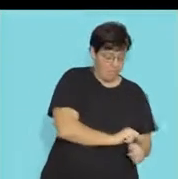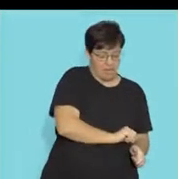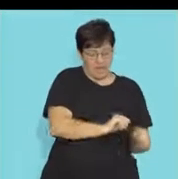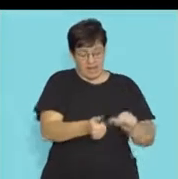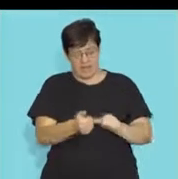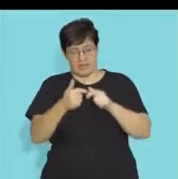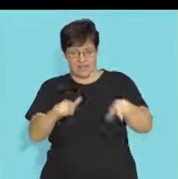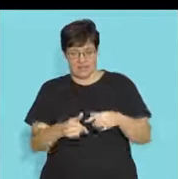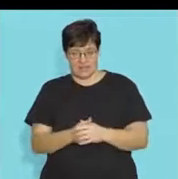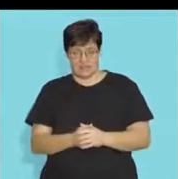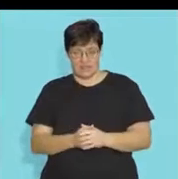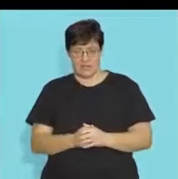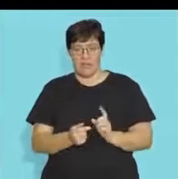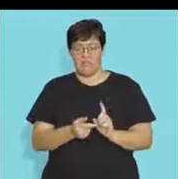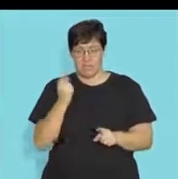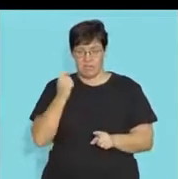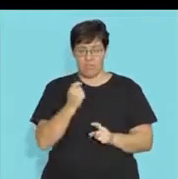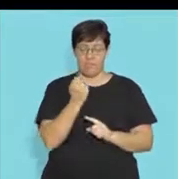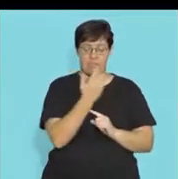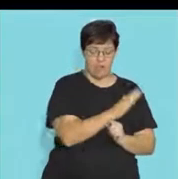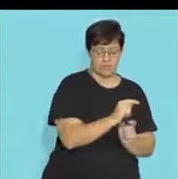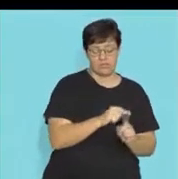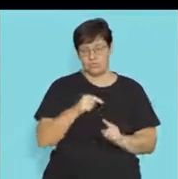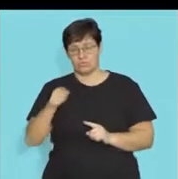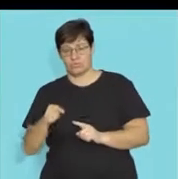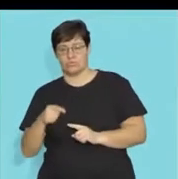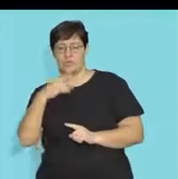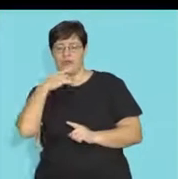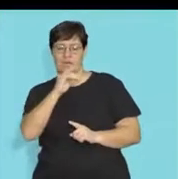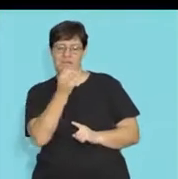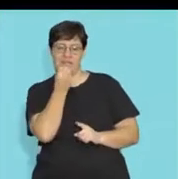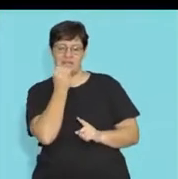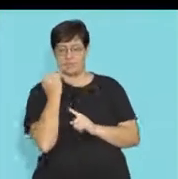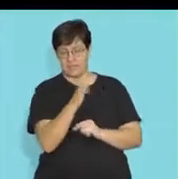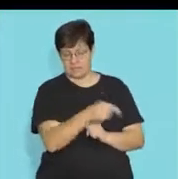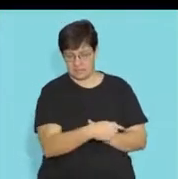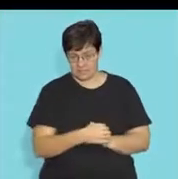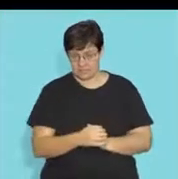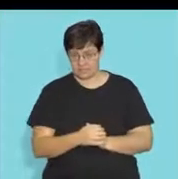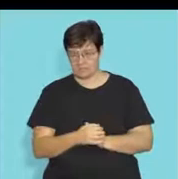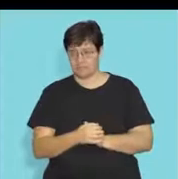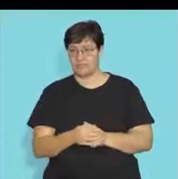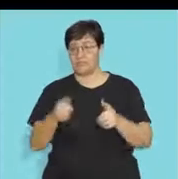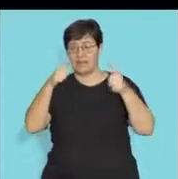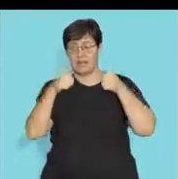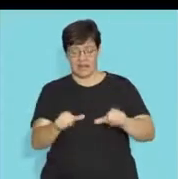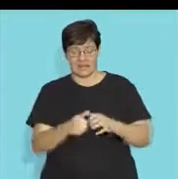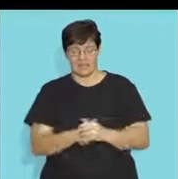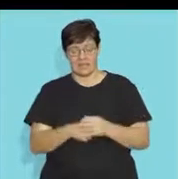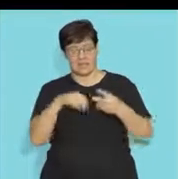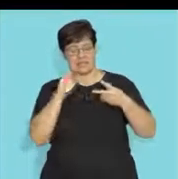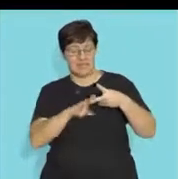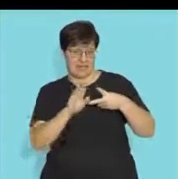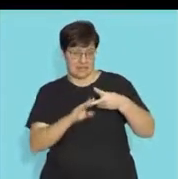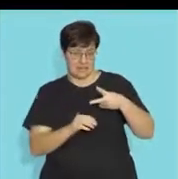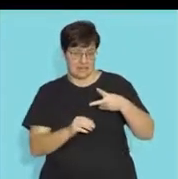one level to the next, in this case from the autotrophs to the primary consumers. The next level in a food chain